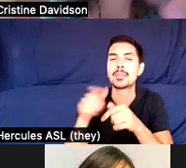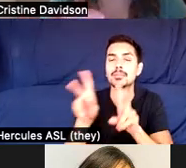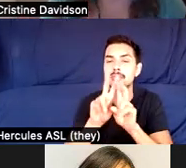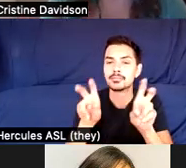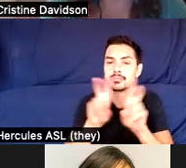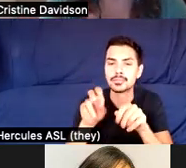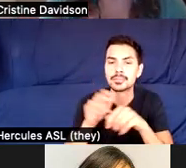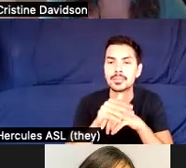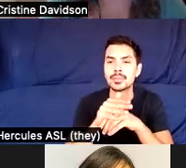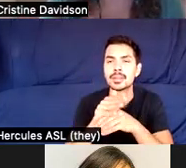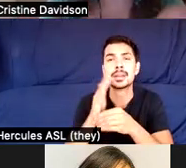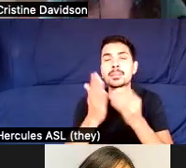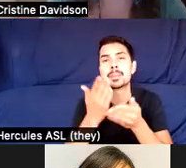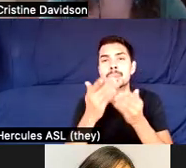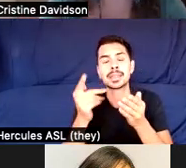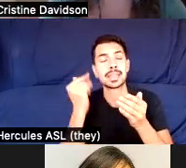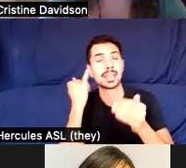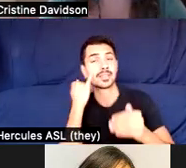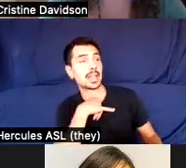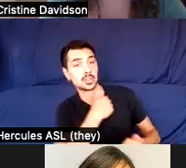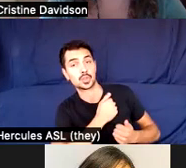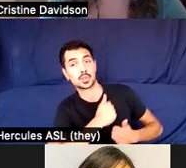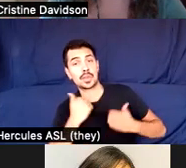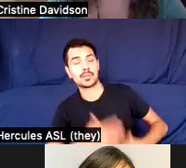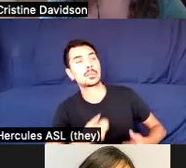support system, that could be everything too, right?